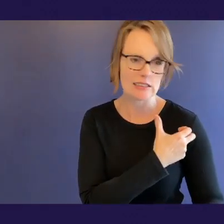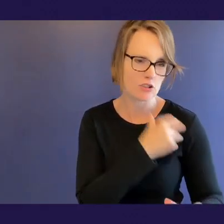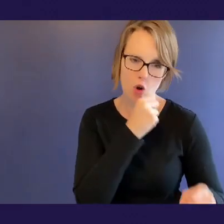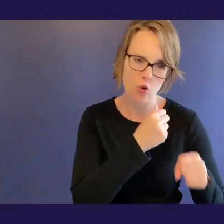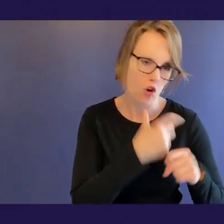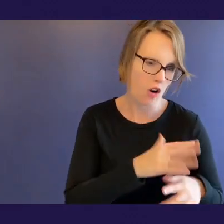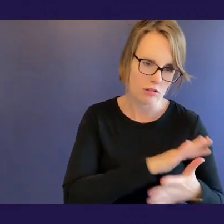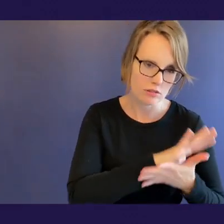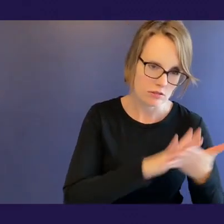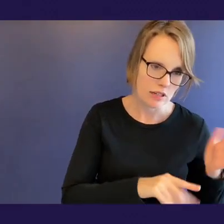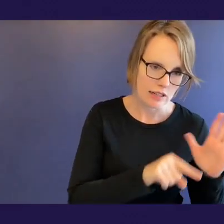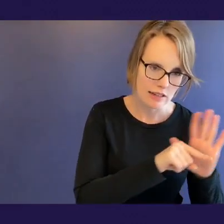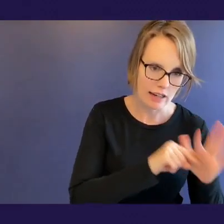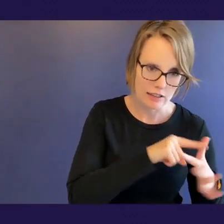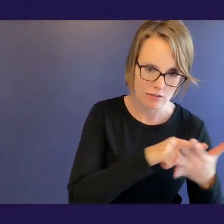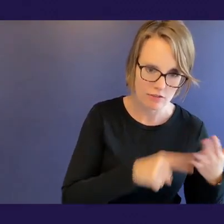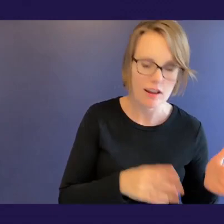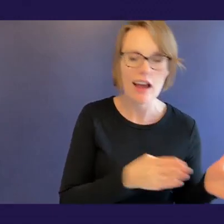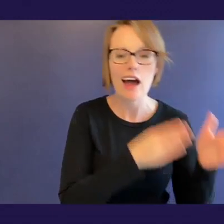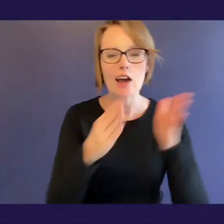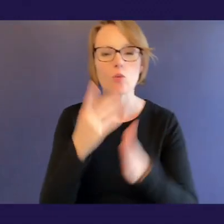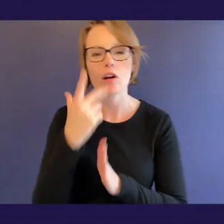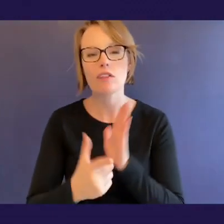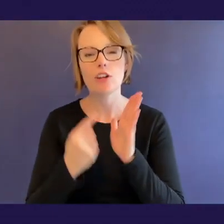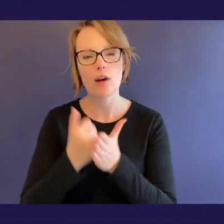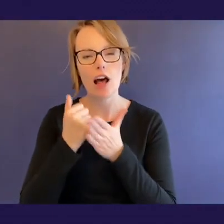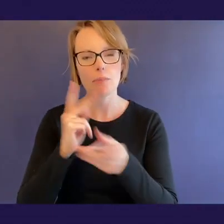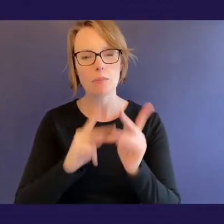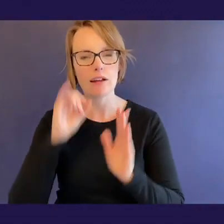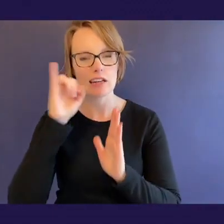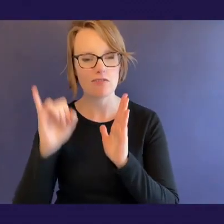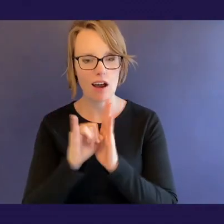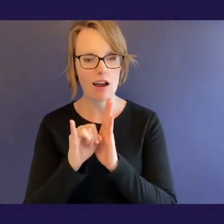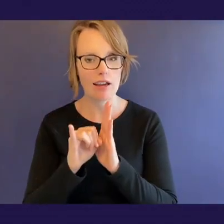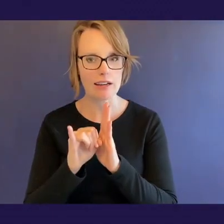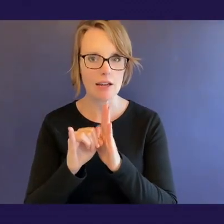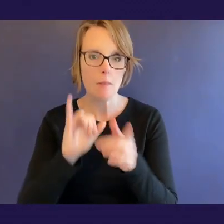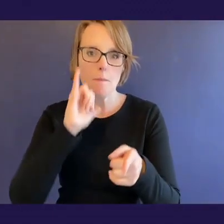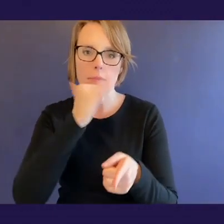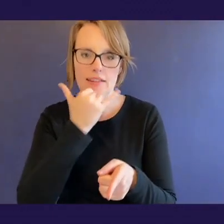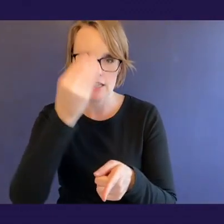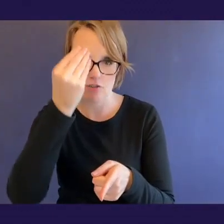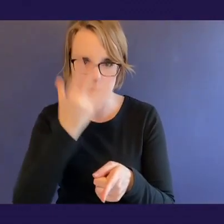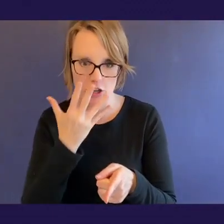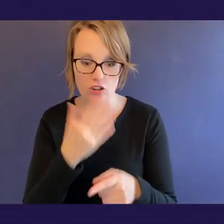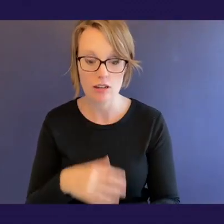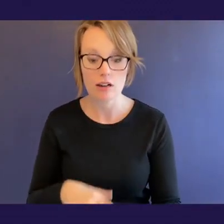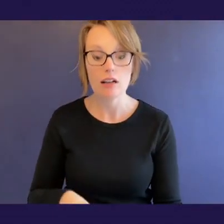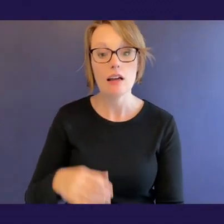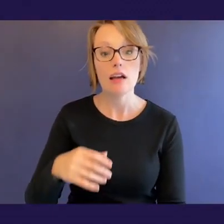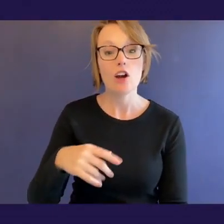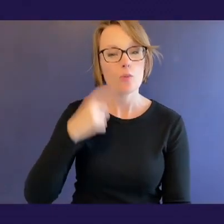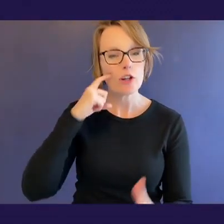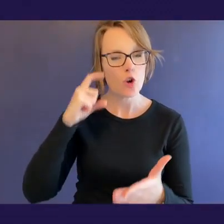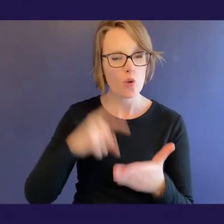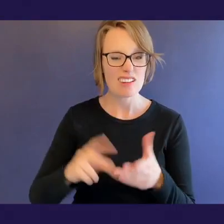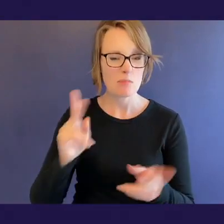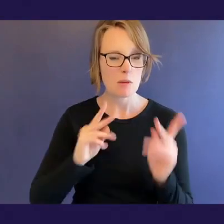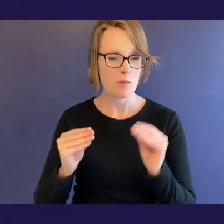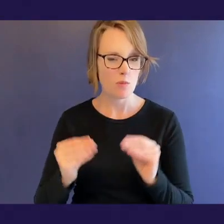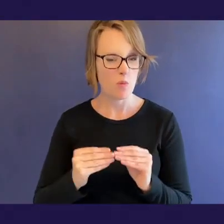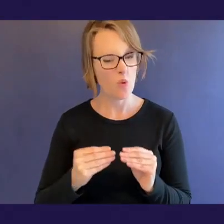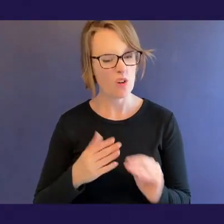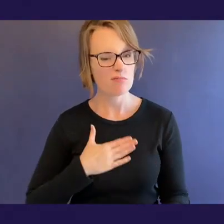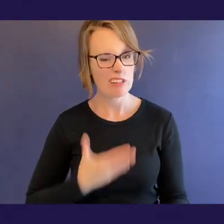identify misinformation. They were less likely to share that misinformation, and they were more likely